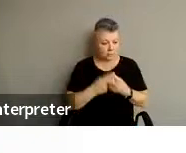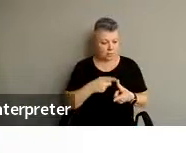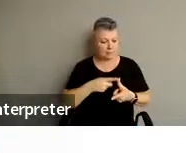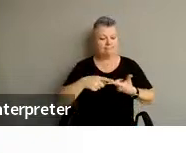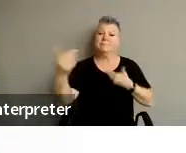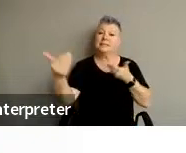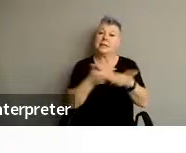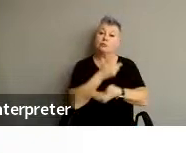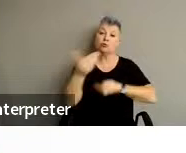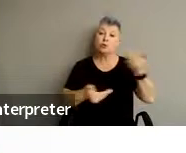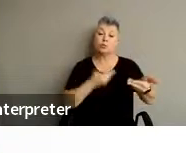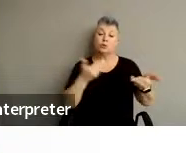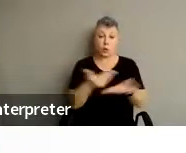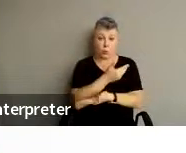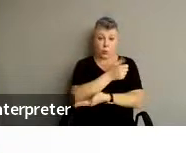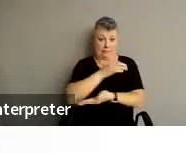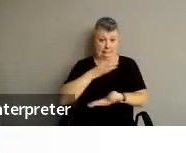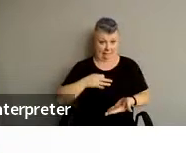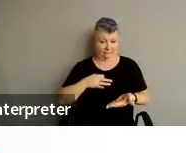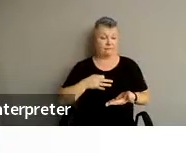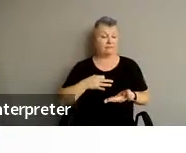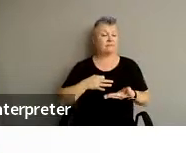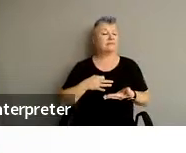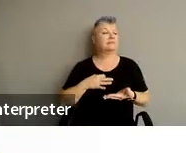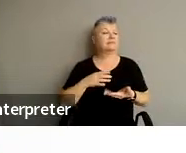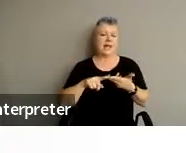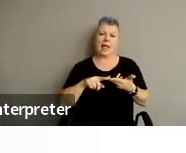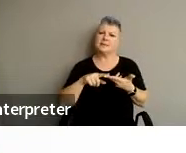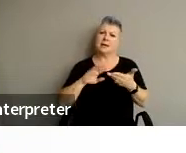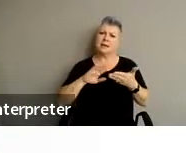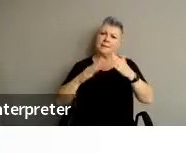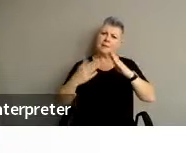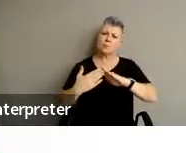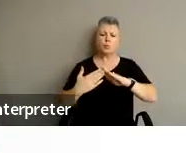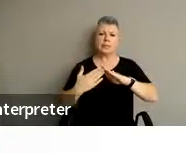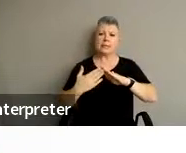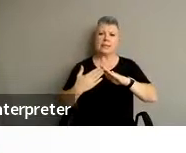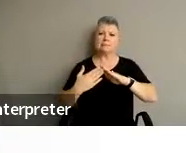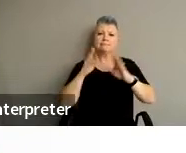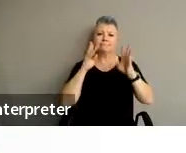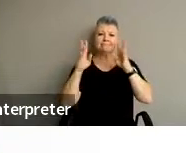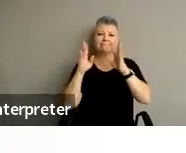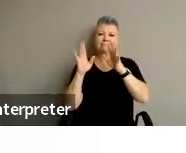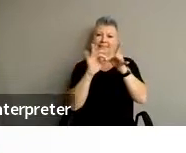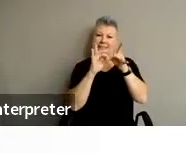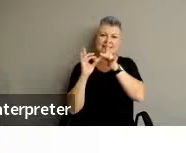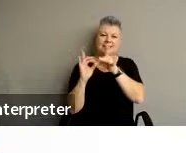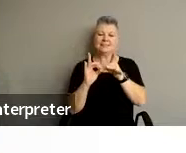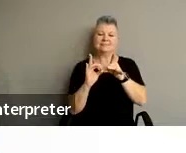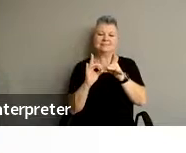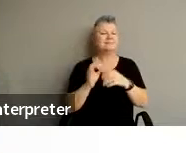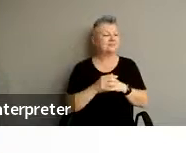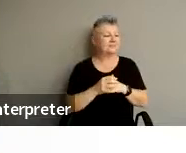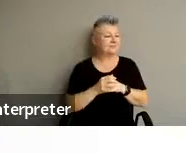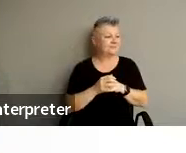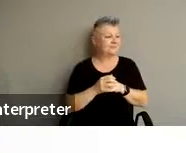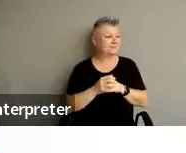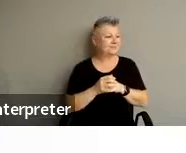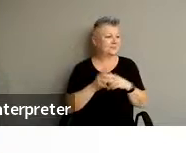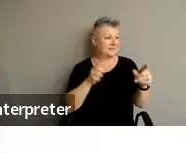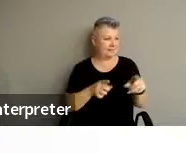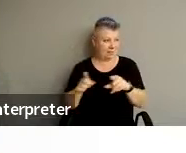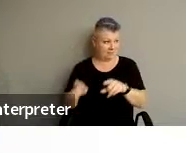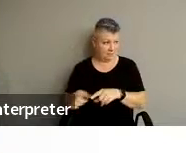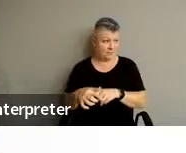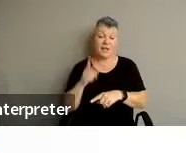introduce new staff to the district, and kind of do some community building events. And Dr. Macklin was wonderful